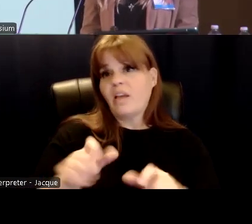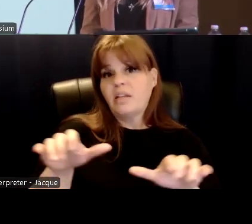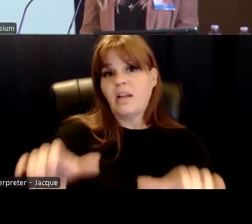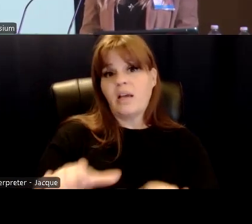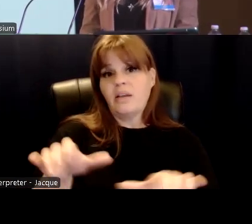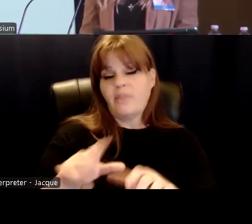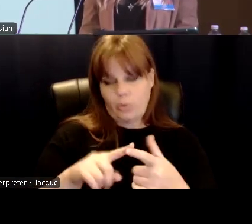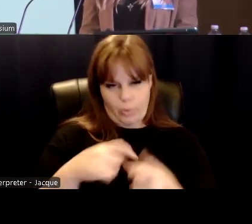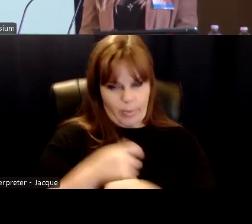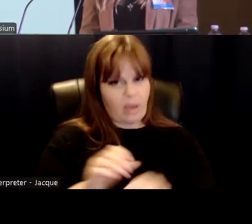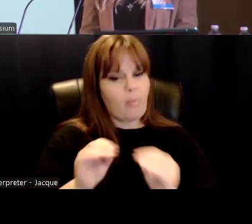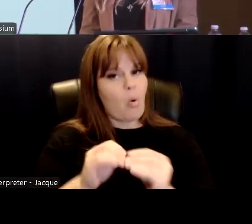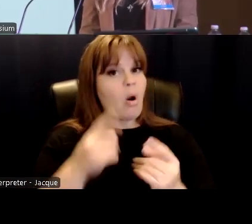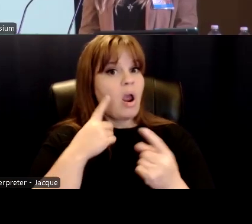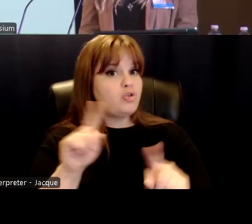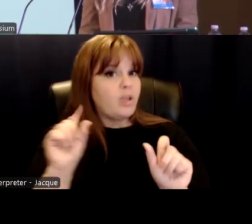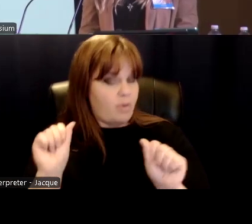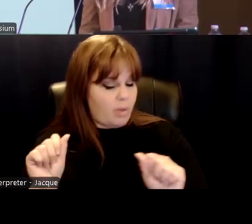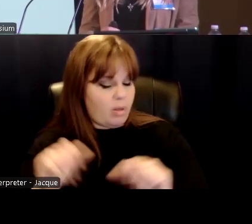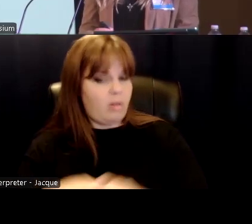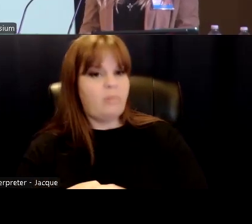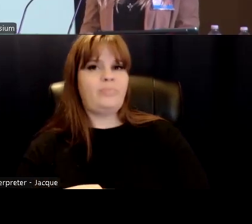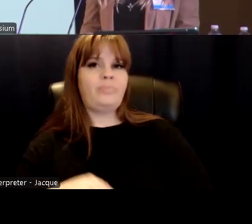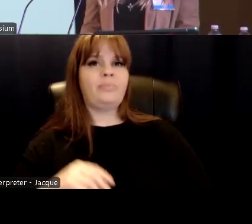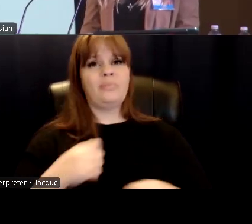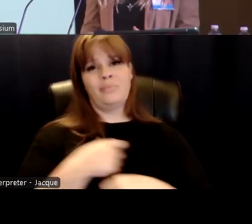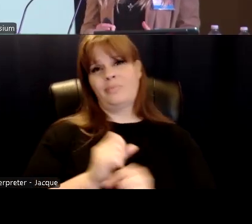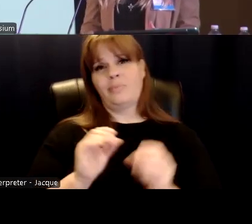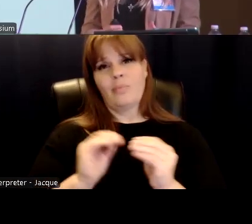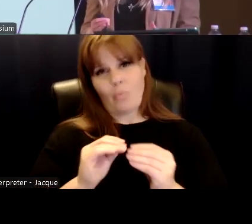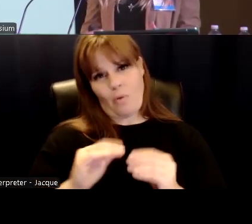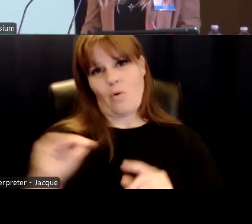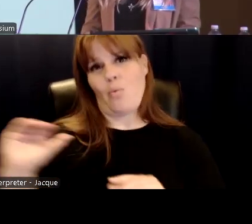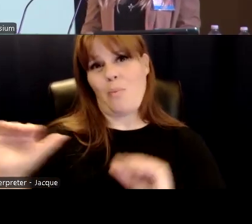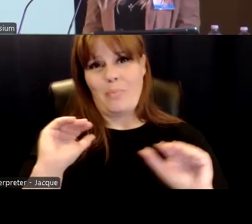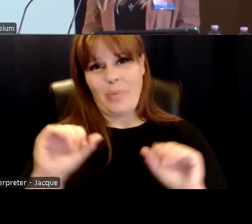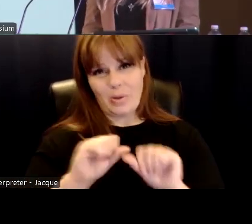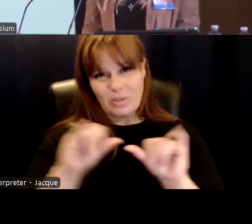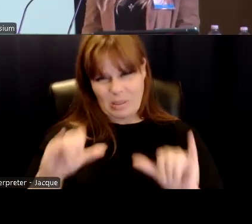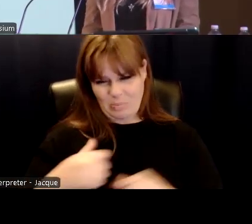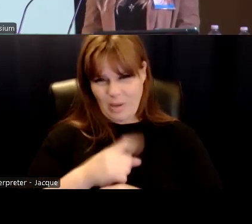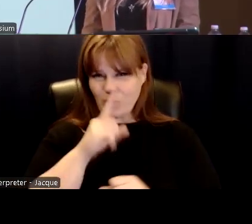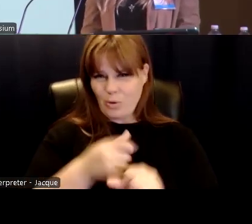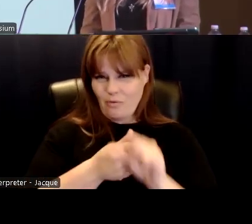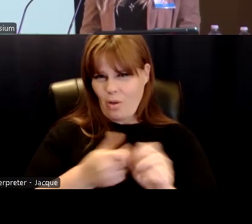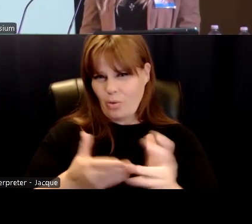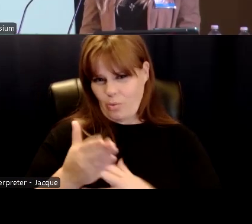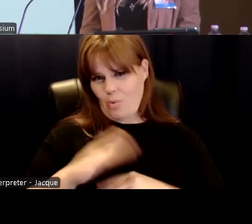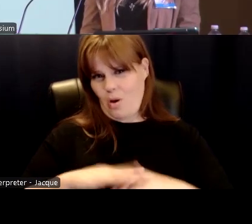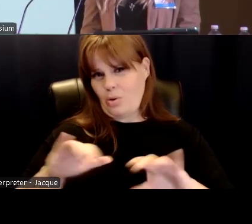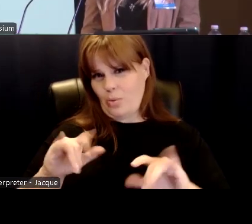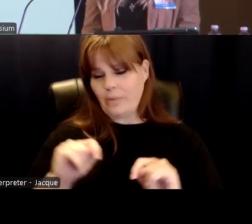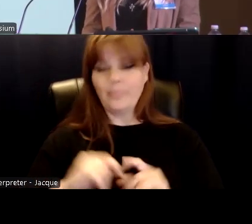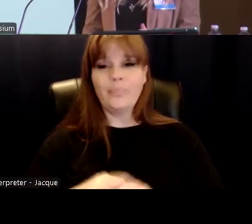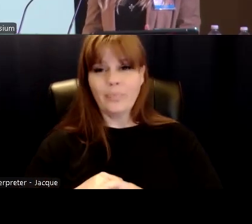to make it more achievable, creating a reminder system to make sure that you follow through on doing it,